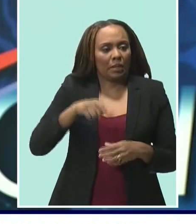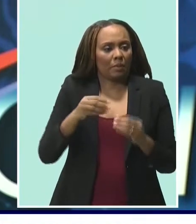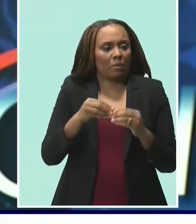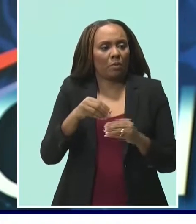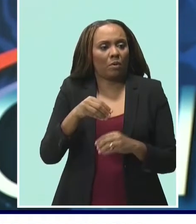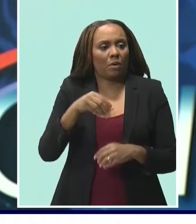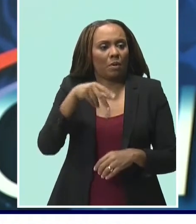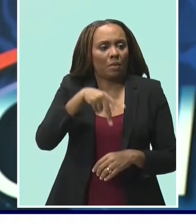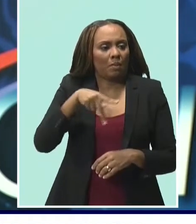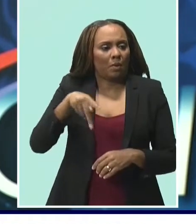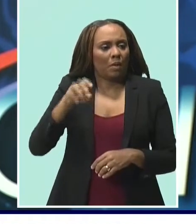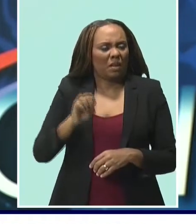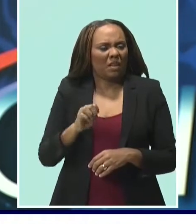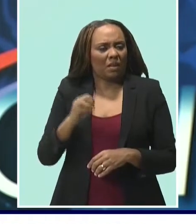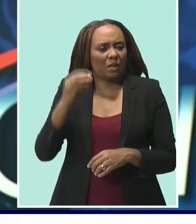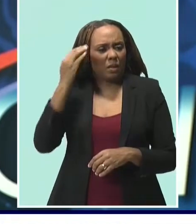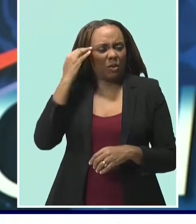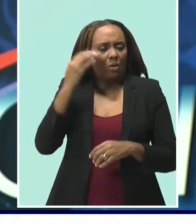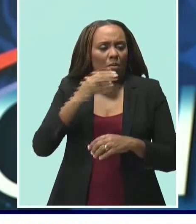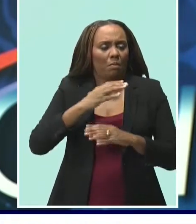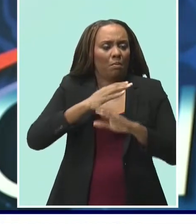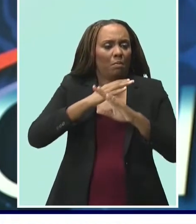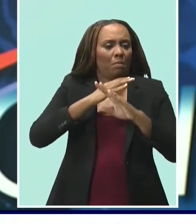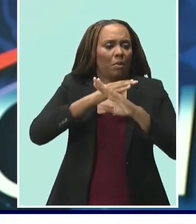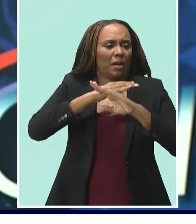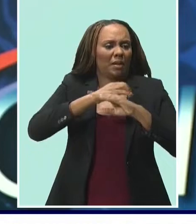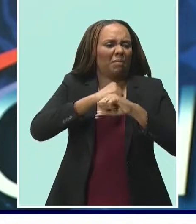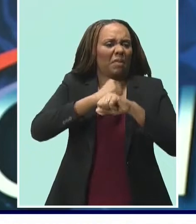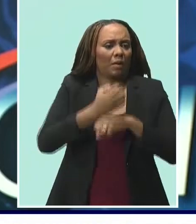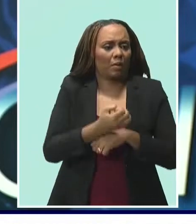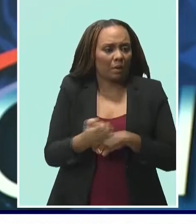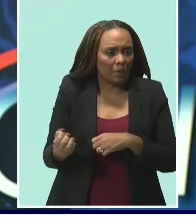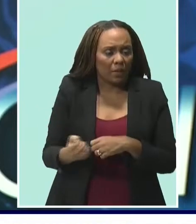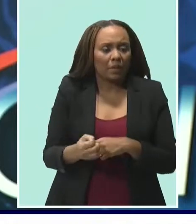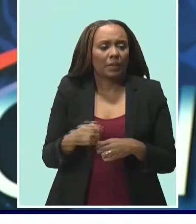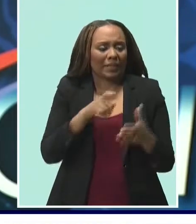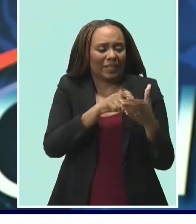equipment, sanitizing materials, and an area identified for placing